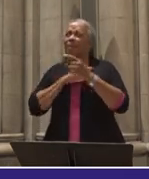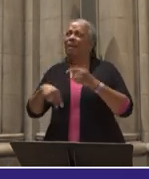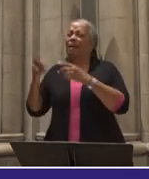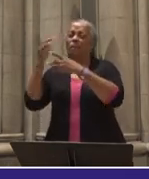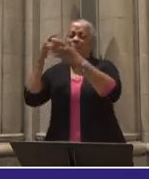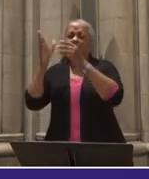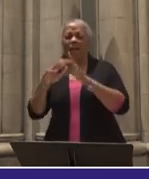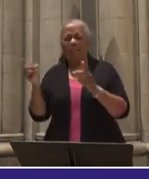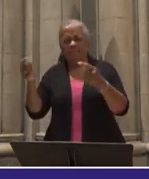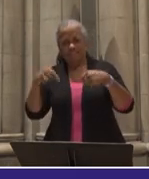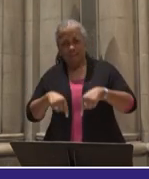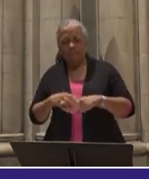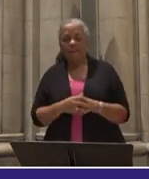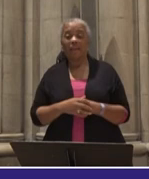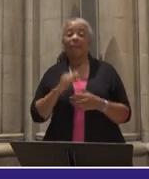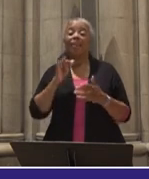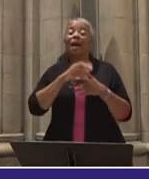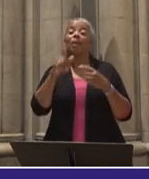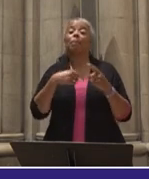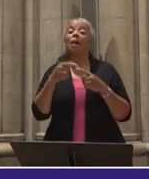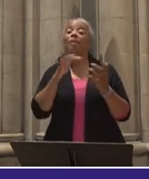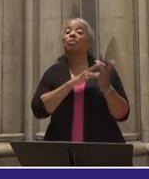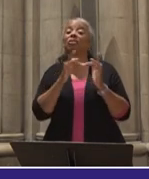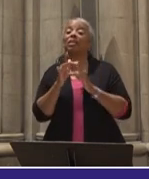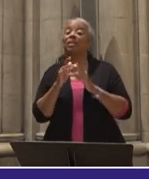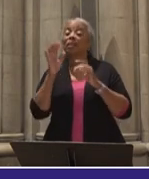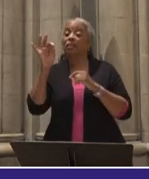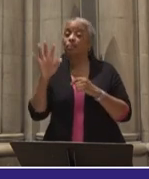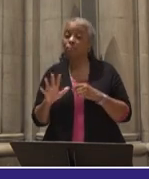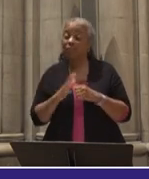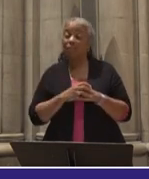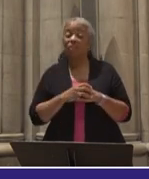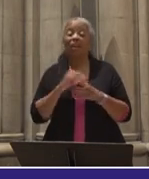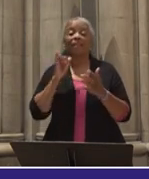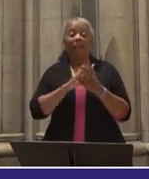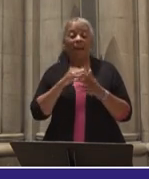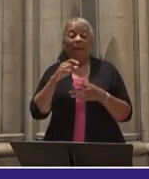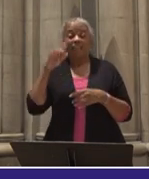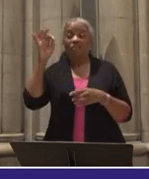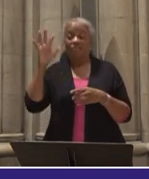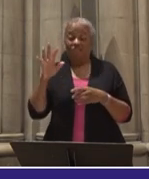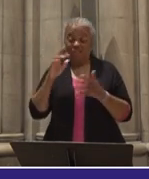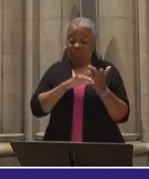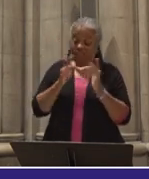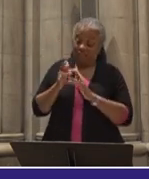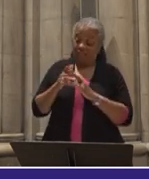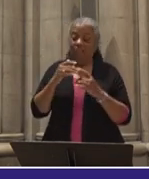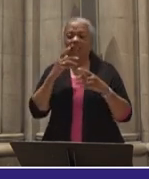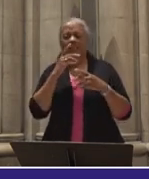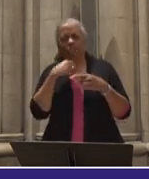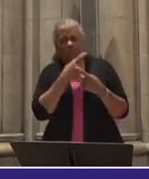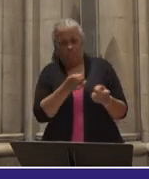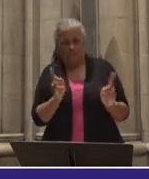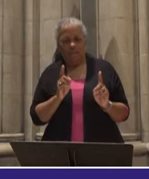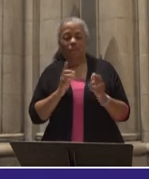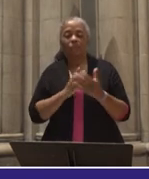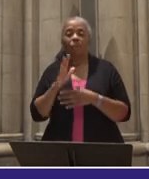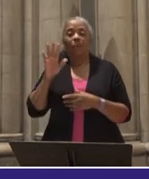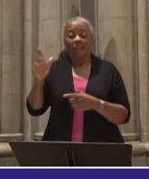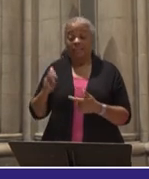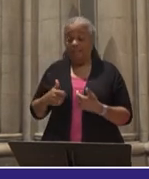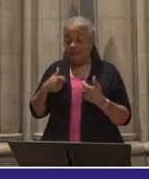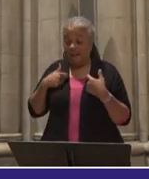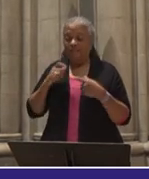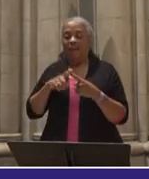coming, that about which Jesus preached, that which Jesus made known through his very ministry and being. Simply